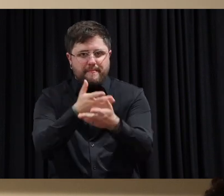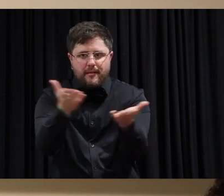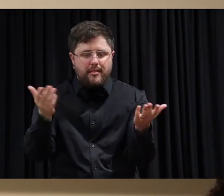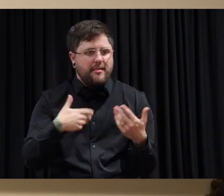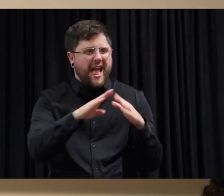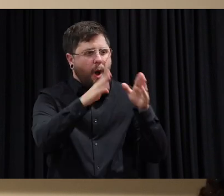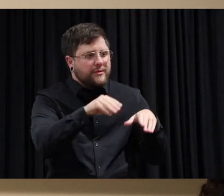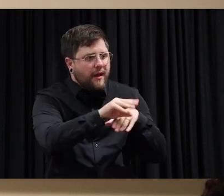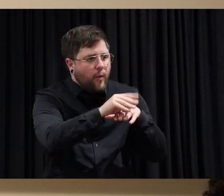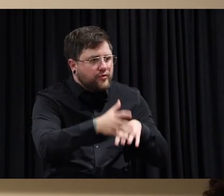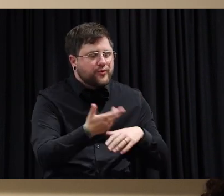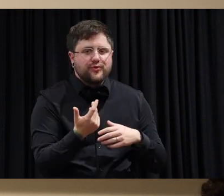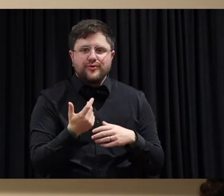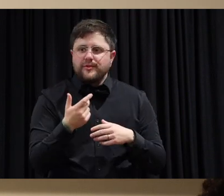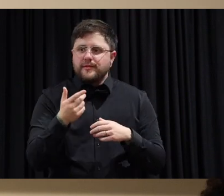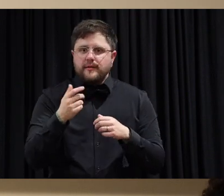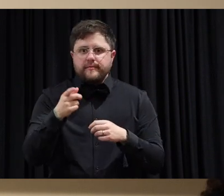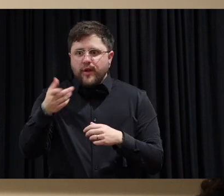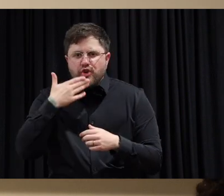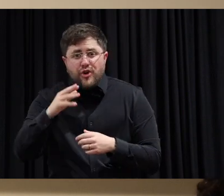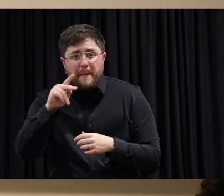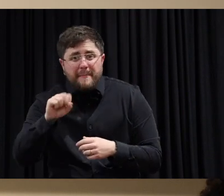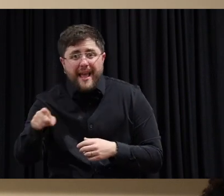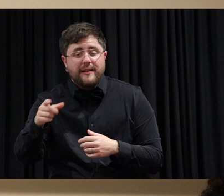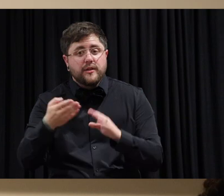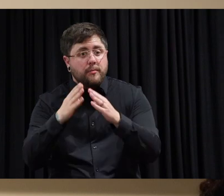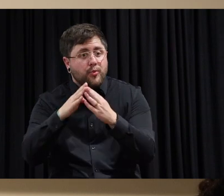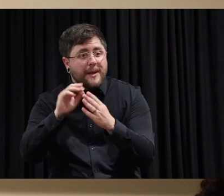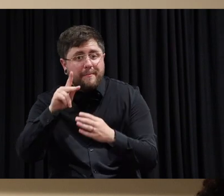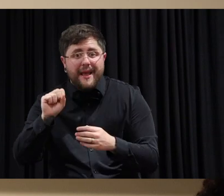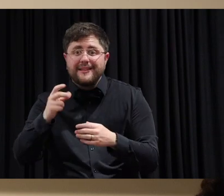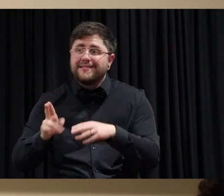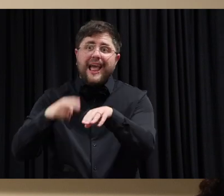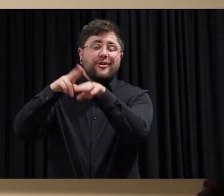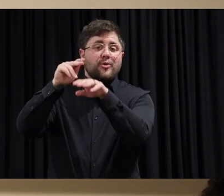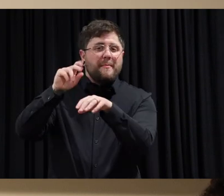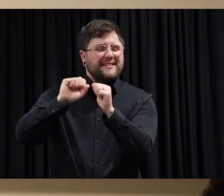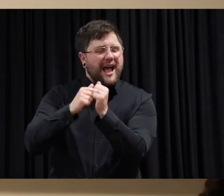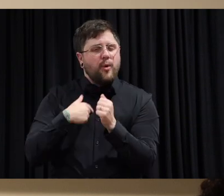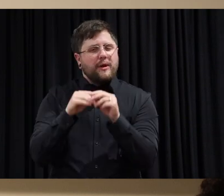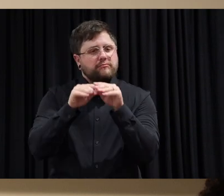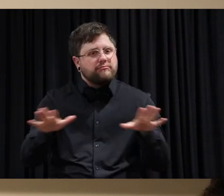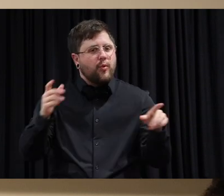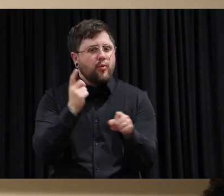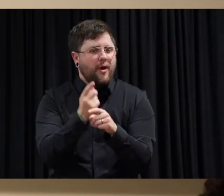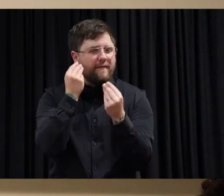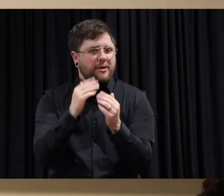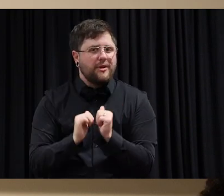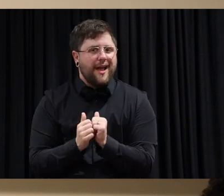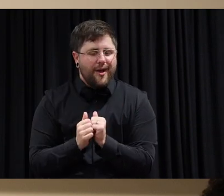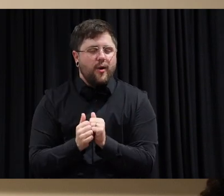housing counselors? How do we get them to talk to reputable bankers from community banks all the way up to big national banks to get the right information out there?